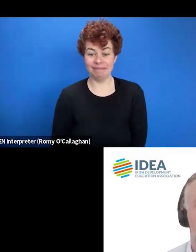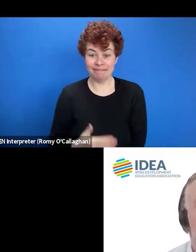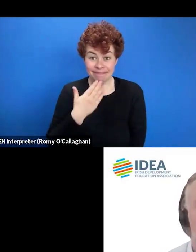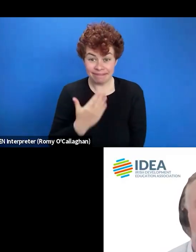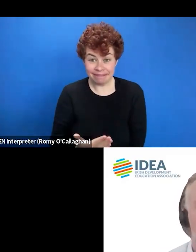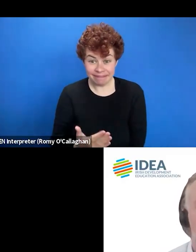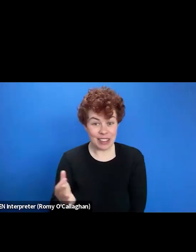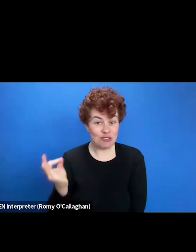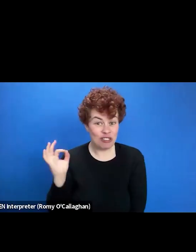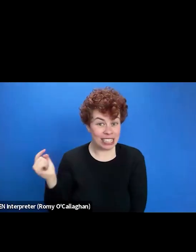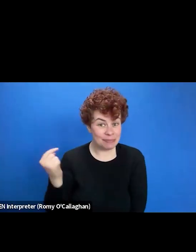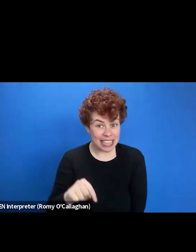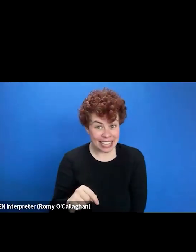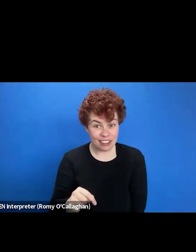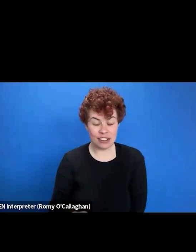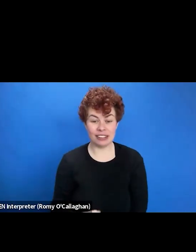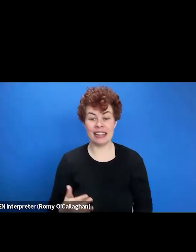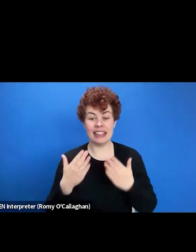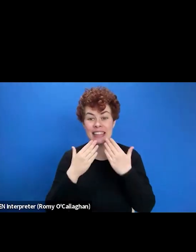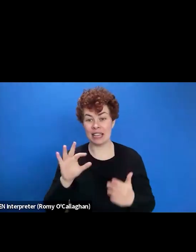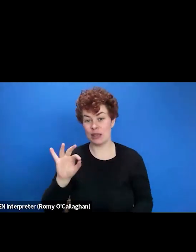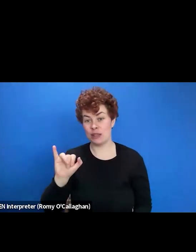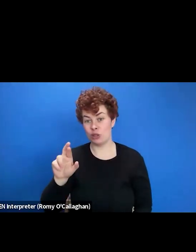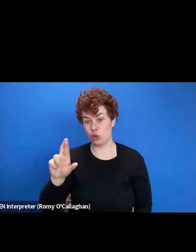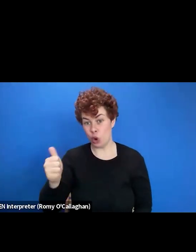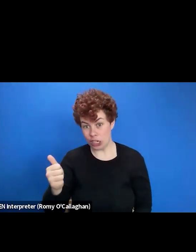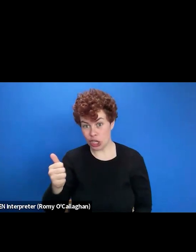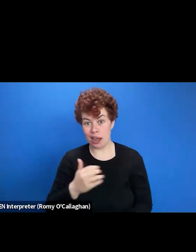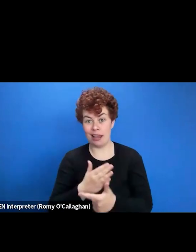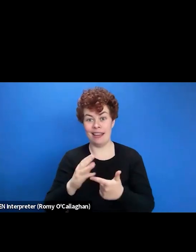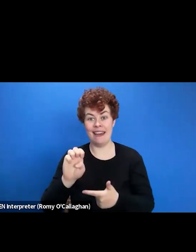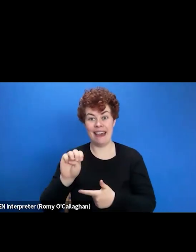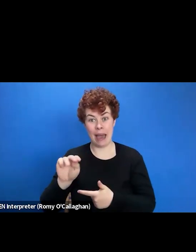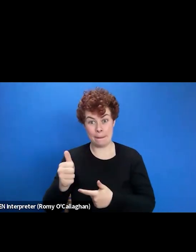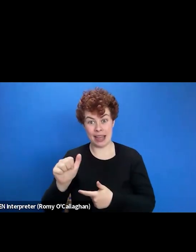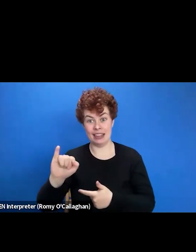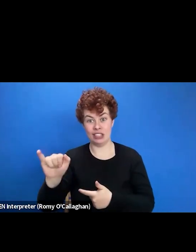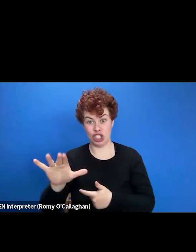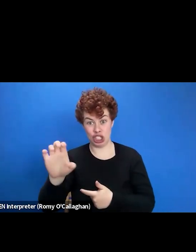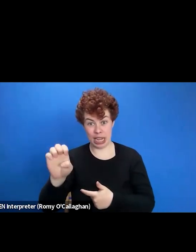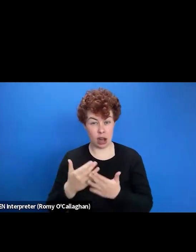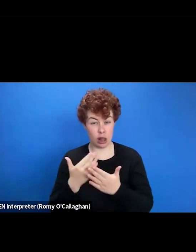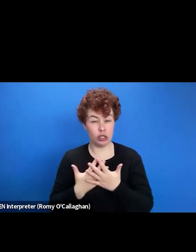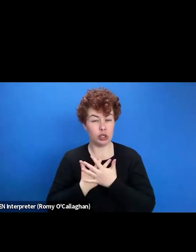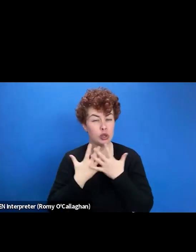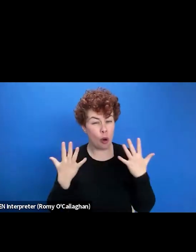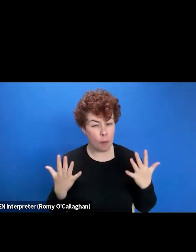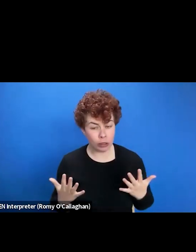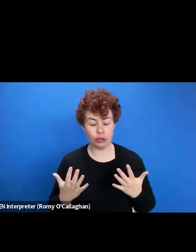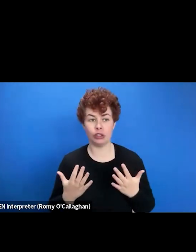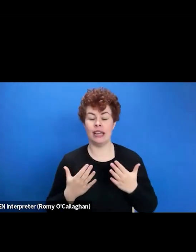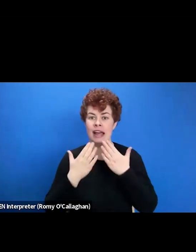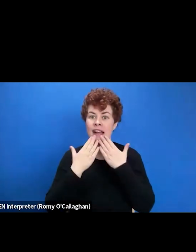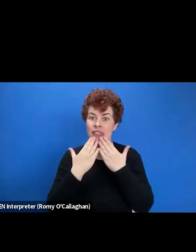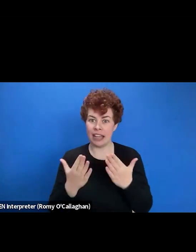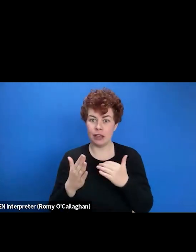million. It's great to be here. And thanks to Giorgia and Emma Jayne for everything you shared. Learned so much. Thanks for hosting us, and very big thanks